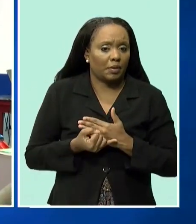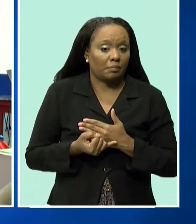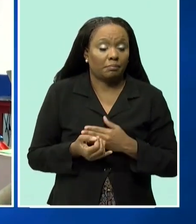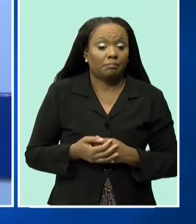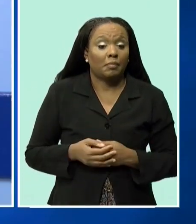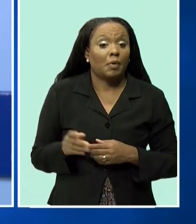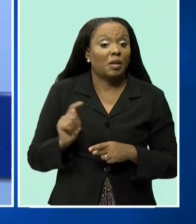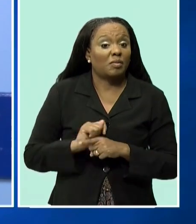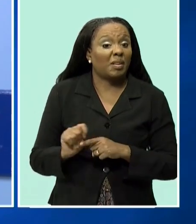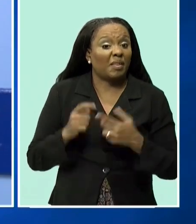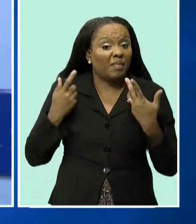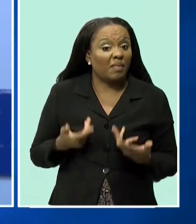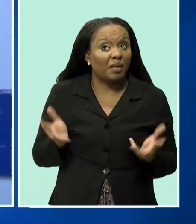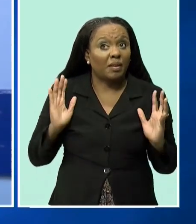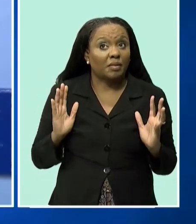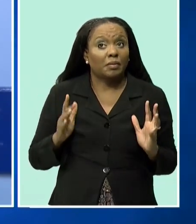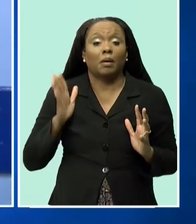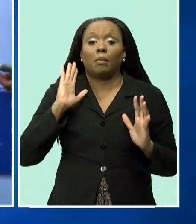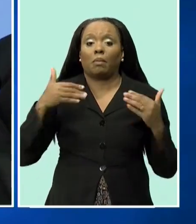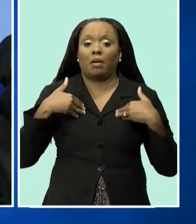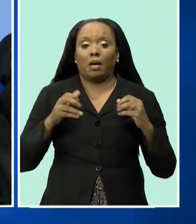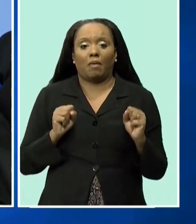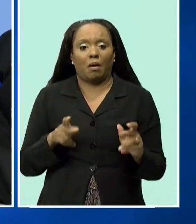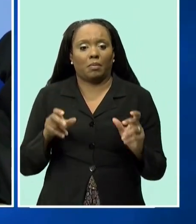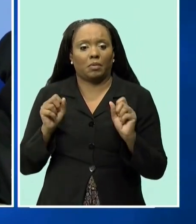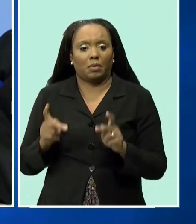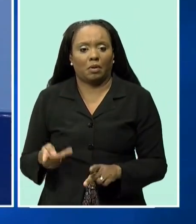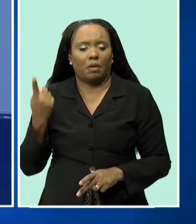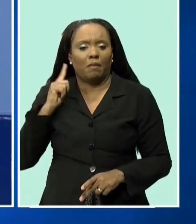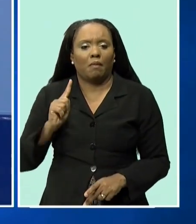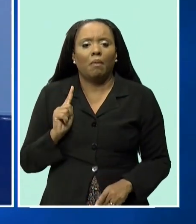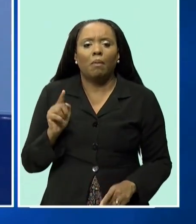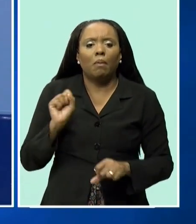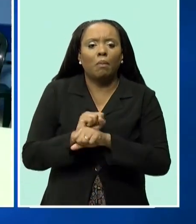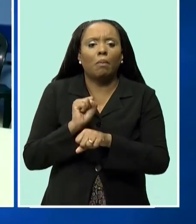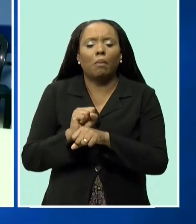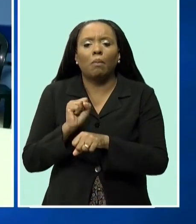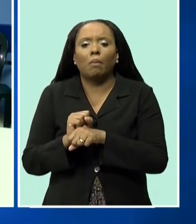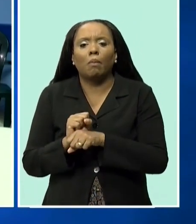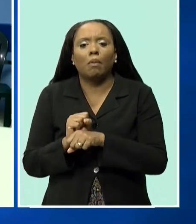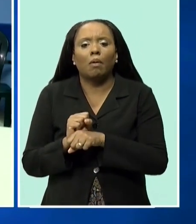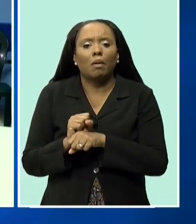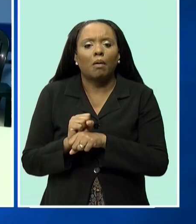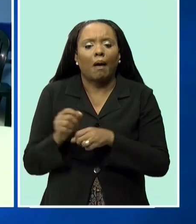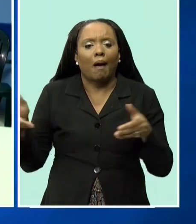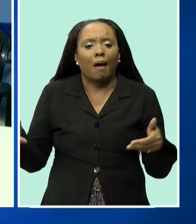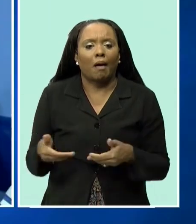training, she says there will be opportunities for the participants to find work in agriculture.